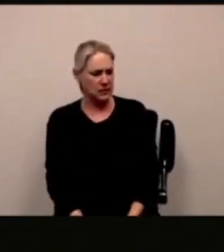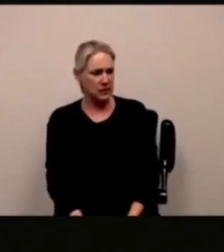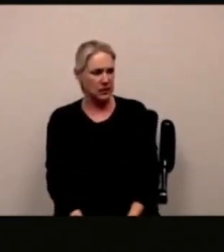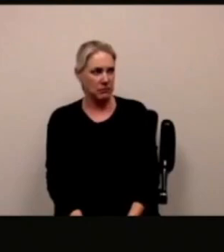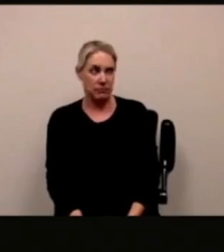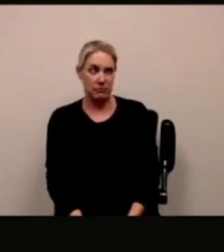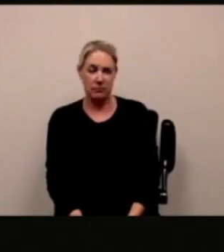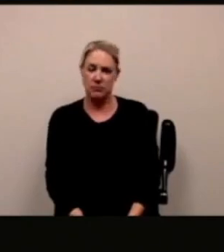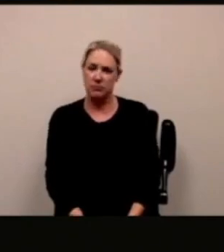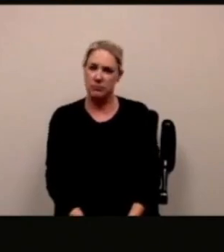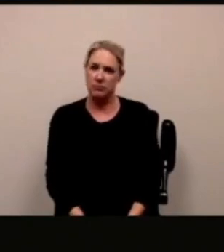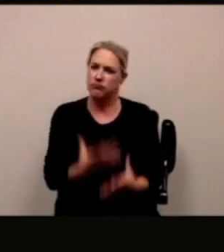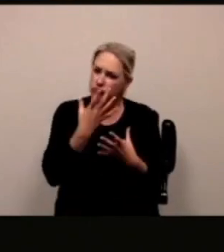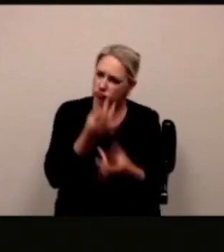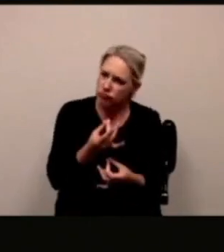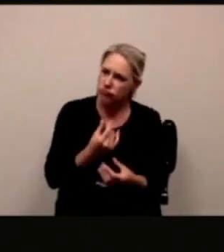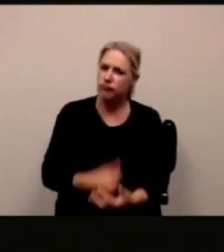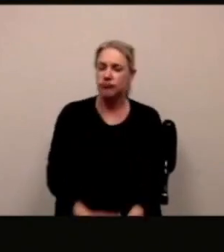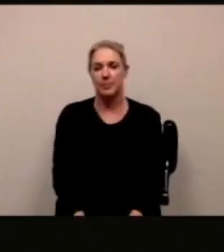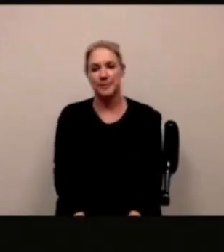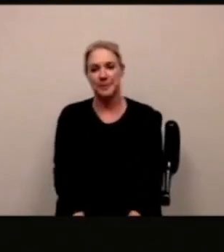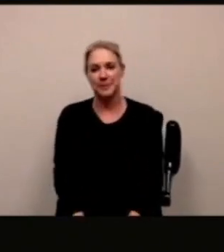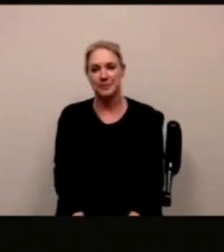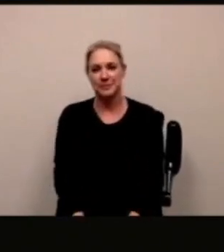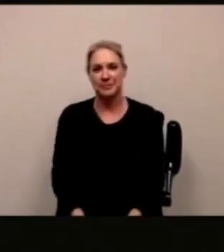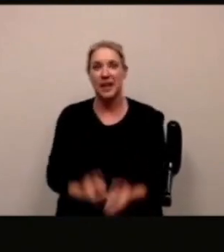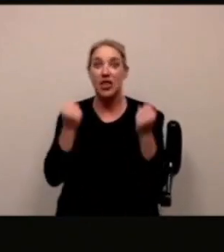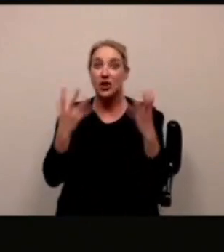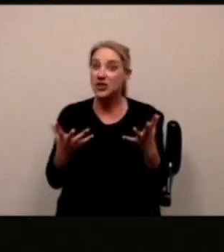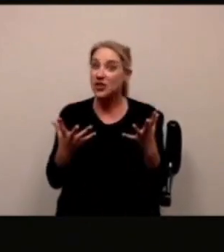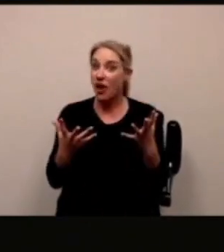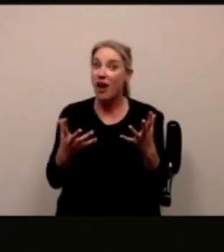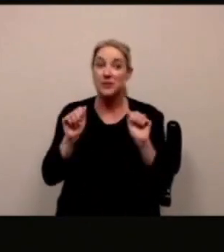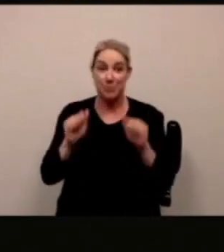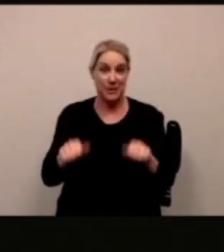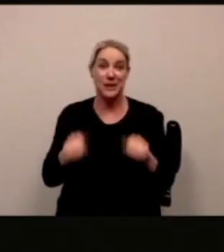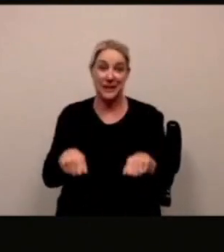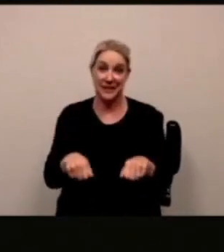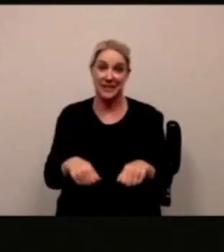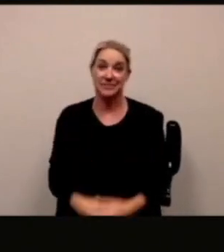That's intriguing. There's lots of really cool possibilities.